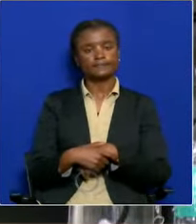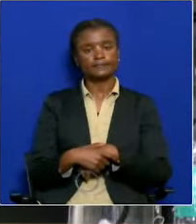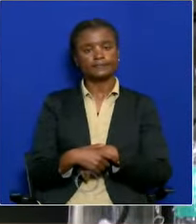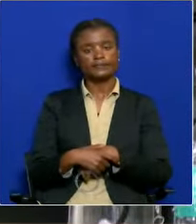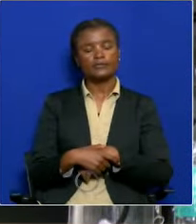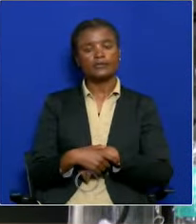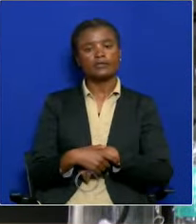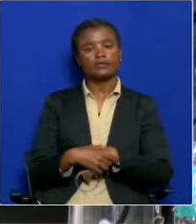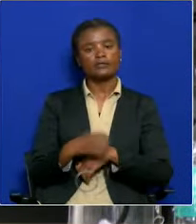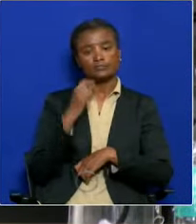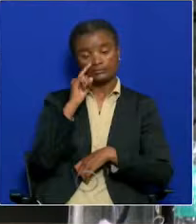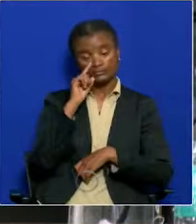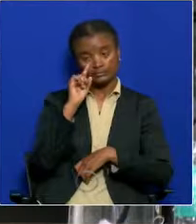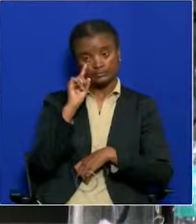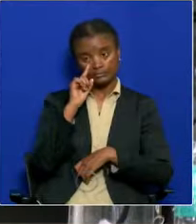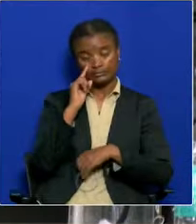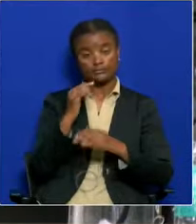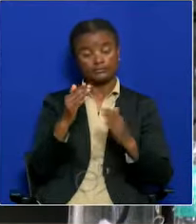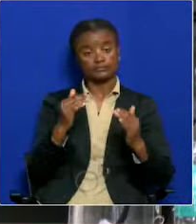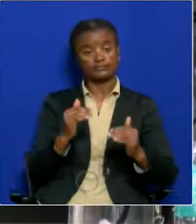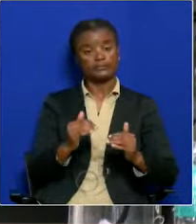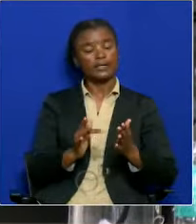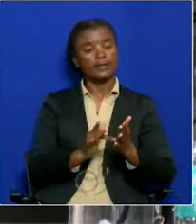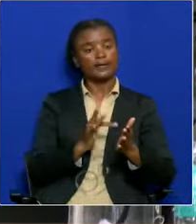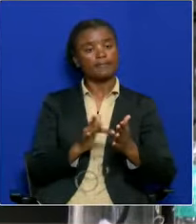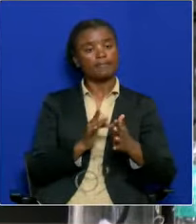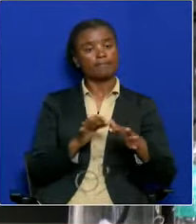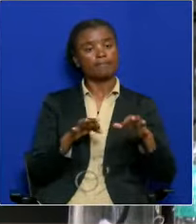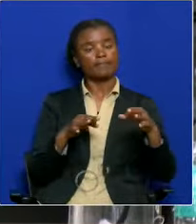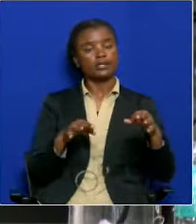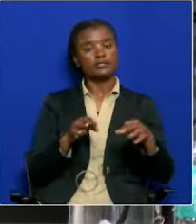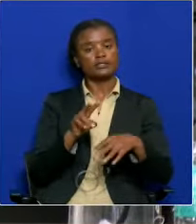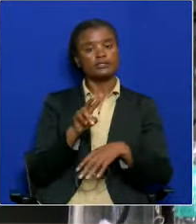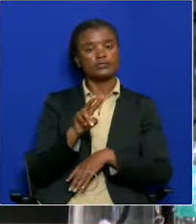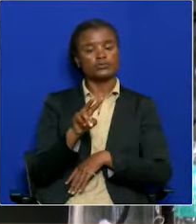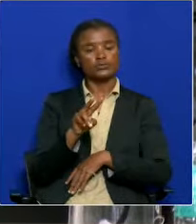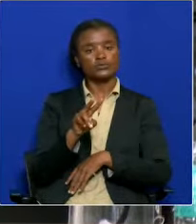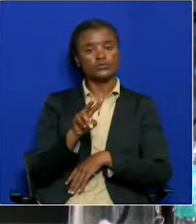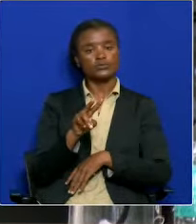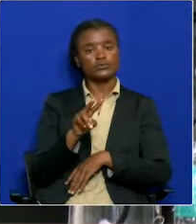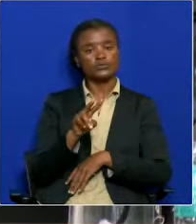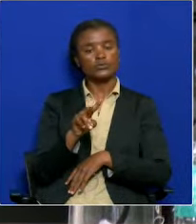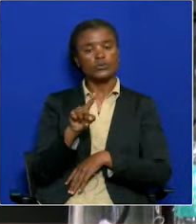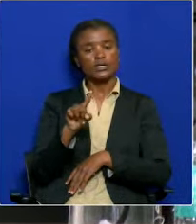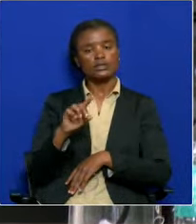if you go to page 210, so just the next page.